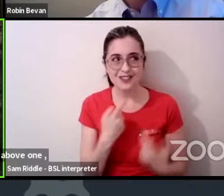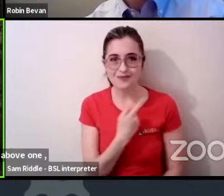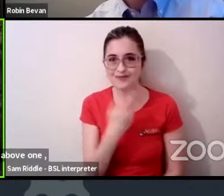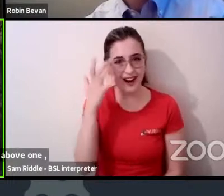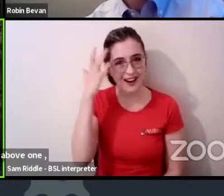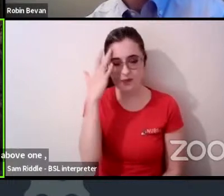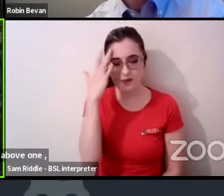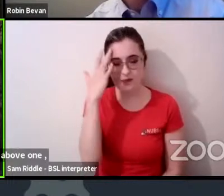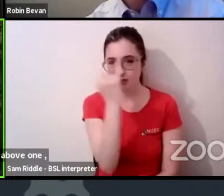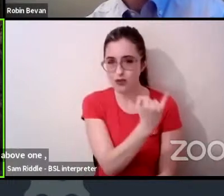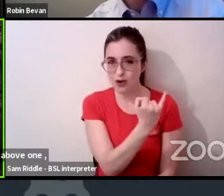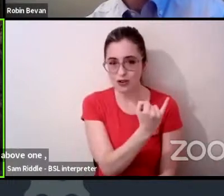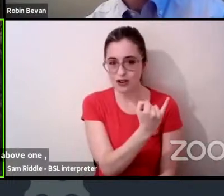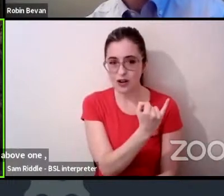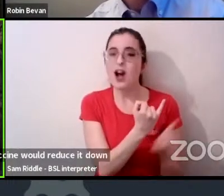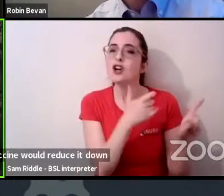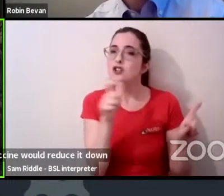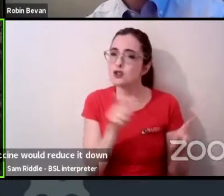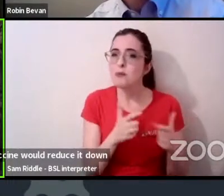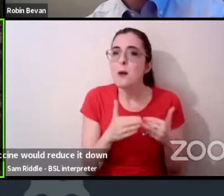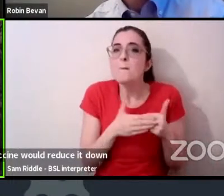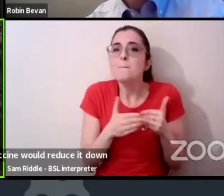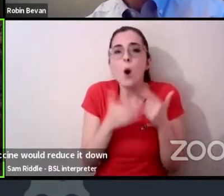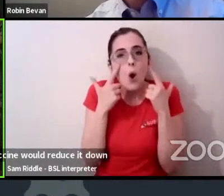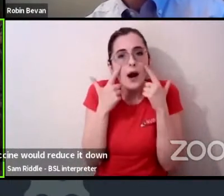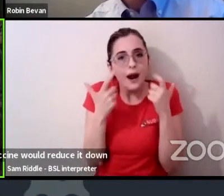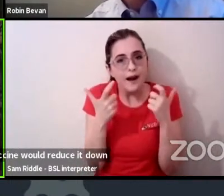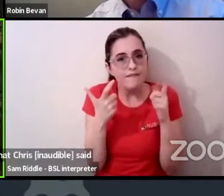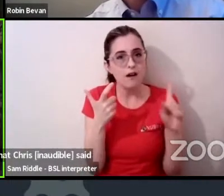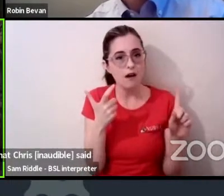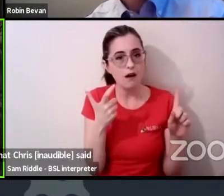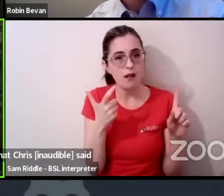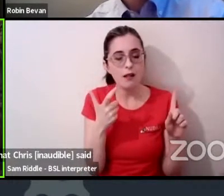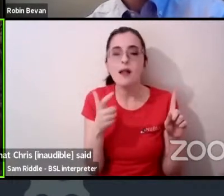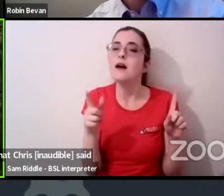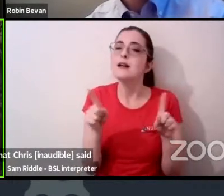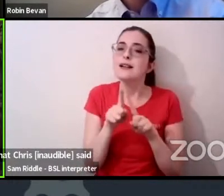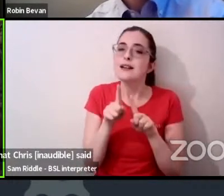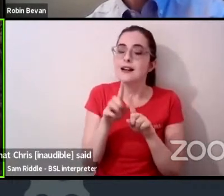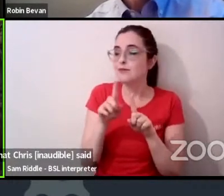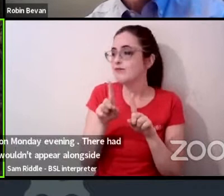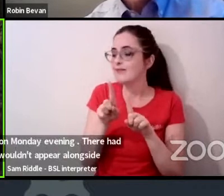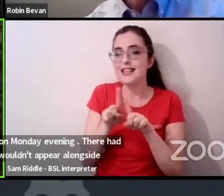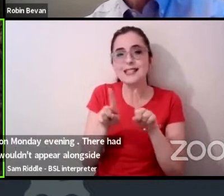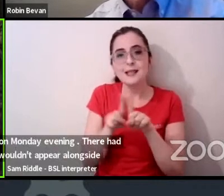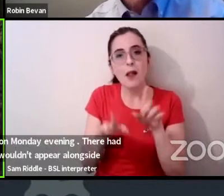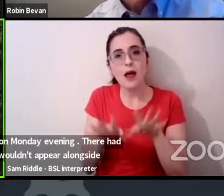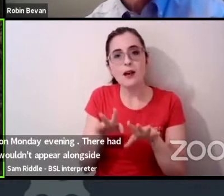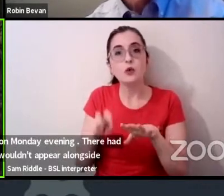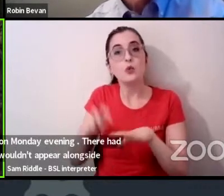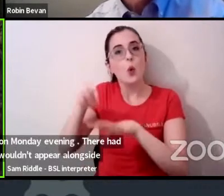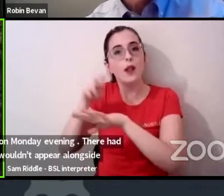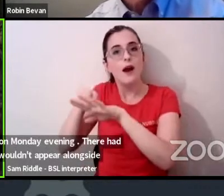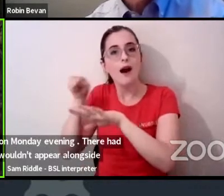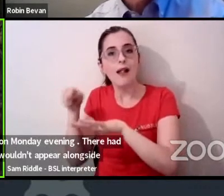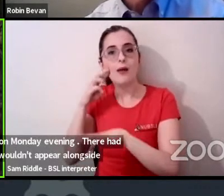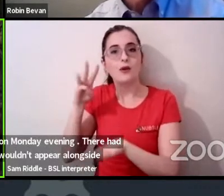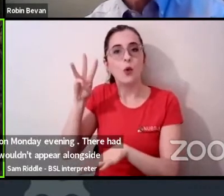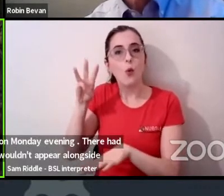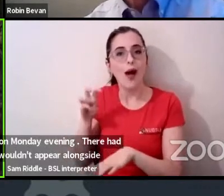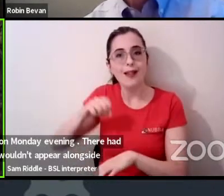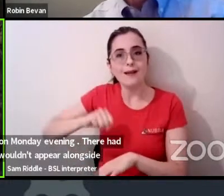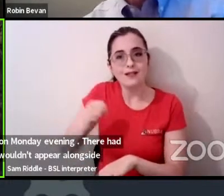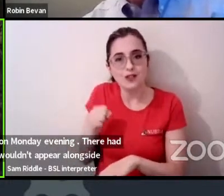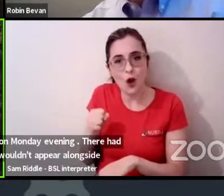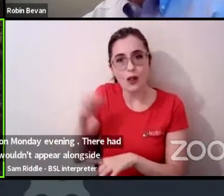still think they should have been more cautious and behaved like the government in Northern Ireland, in Scotland, and in Wales. But they